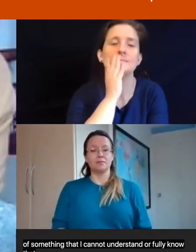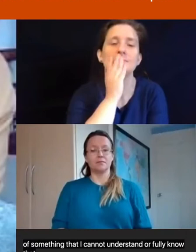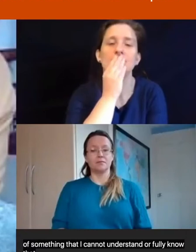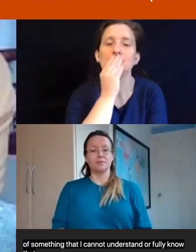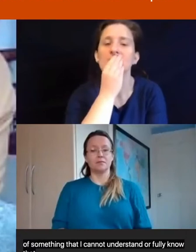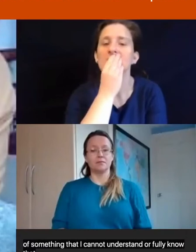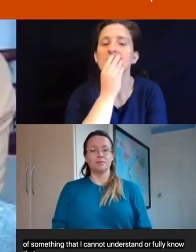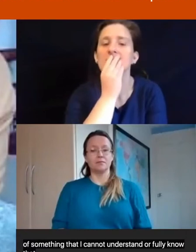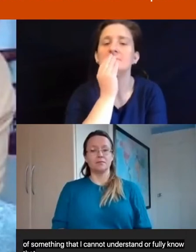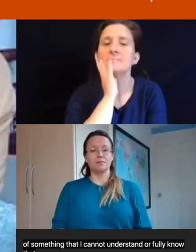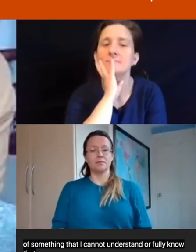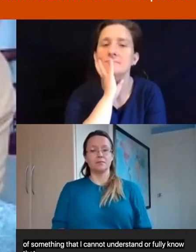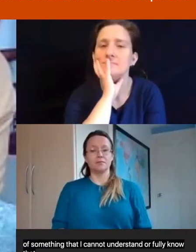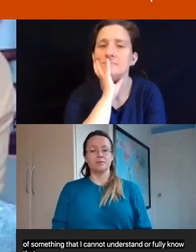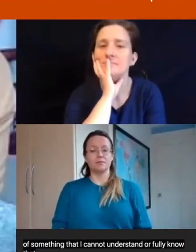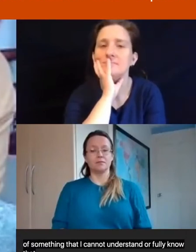Thank you.